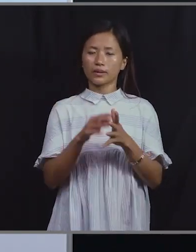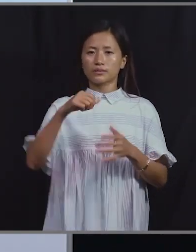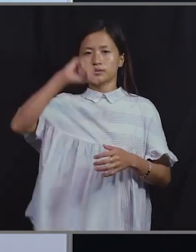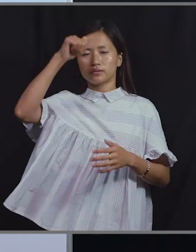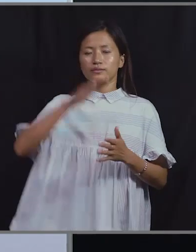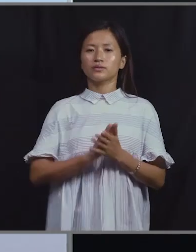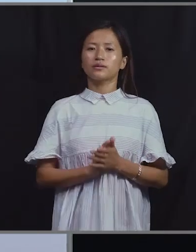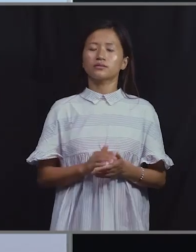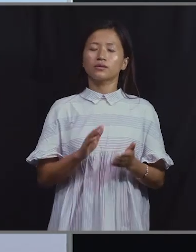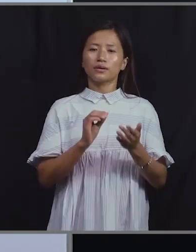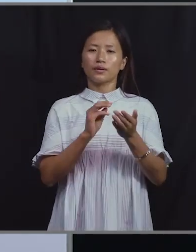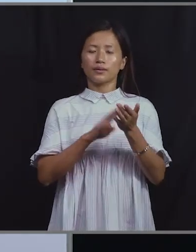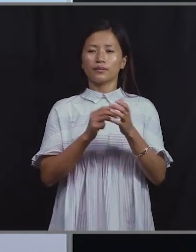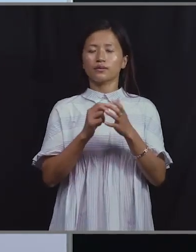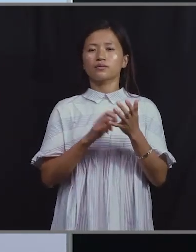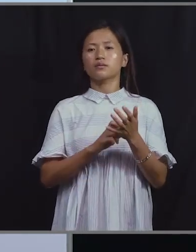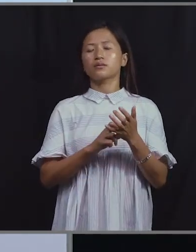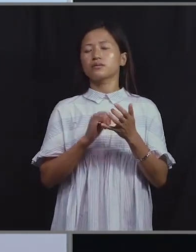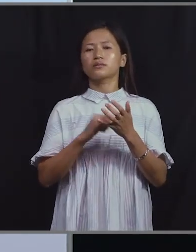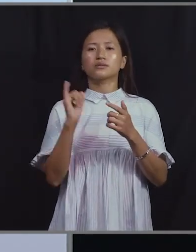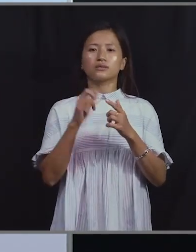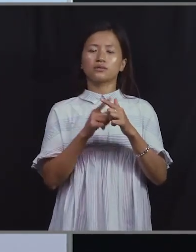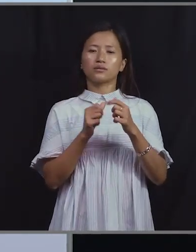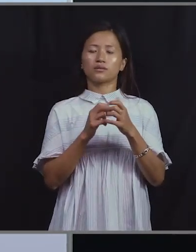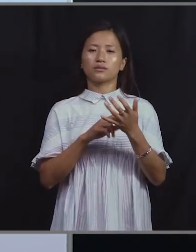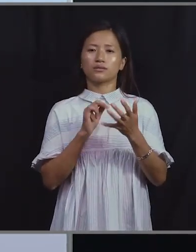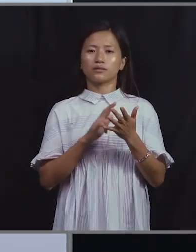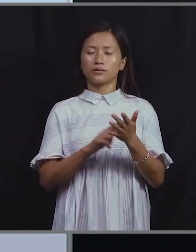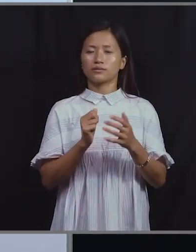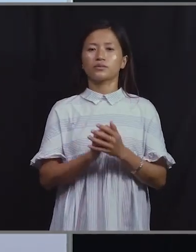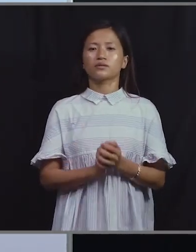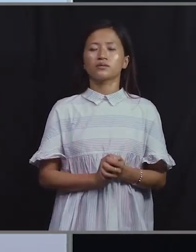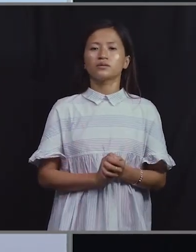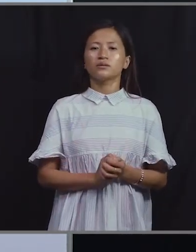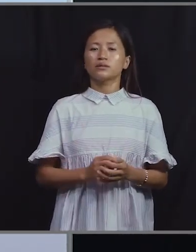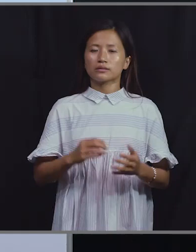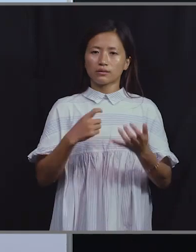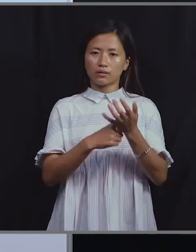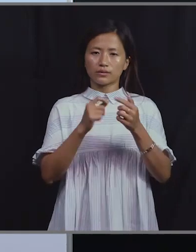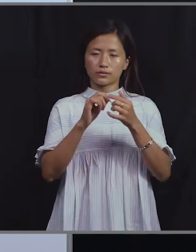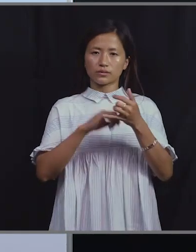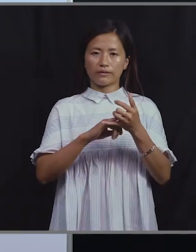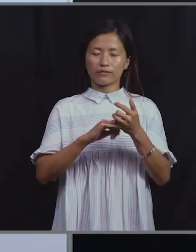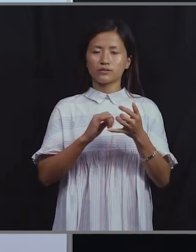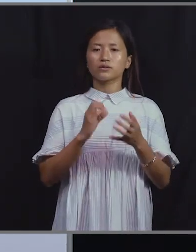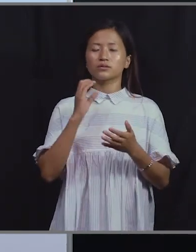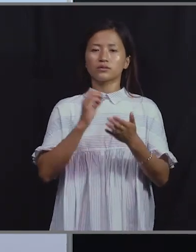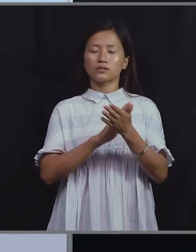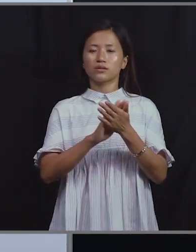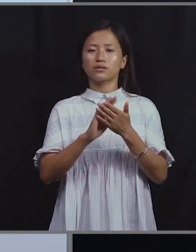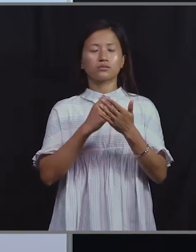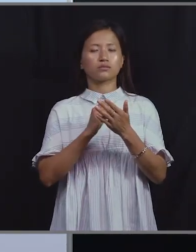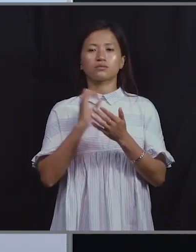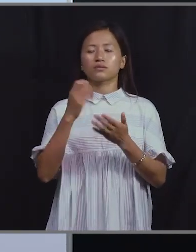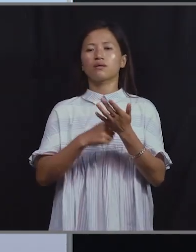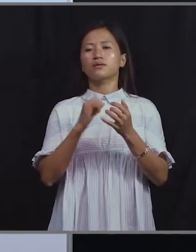not maintain this neutrality because they were involved in resolving crisis,